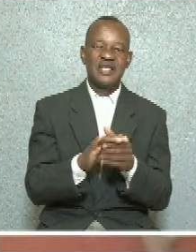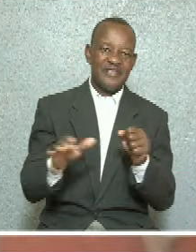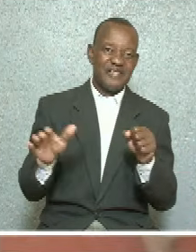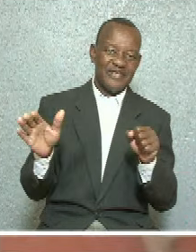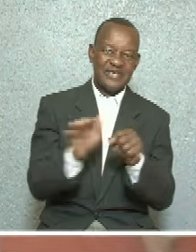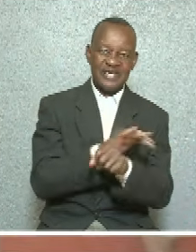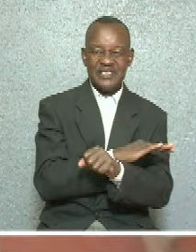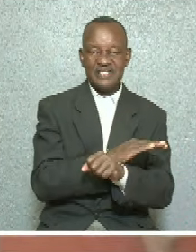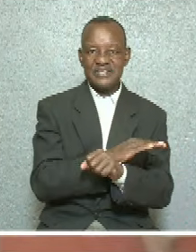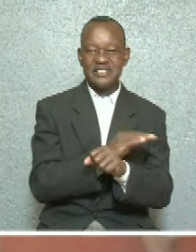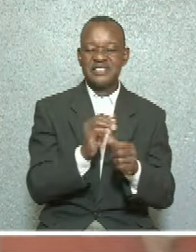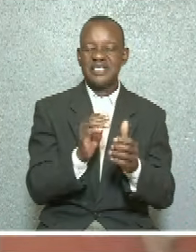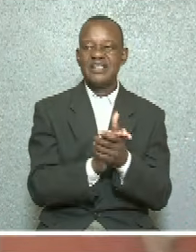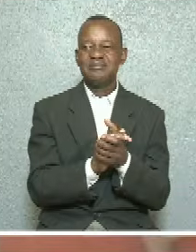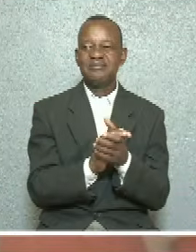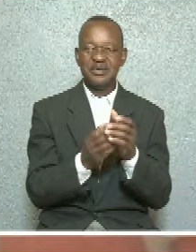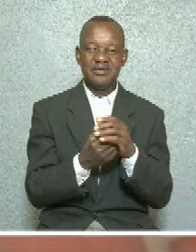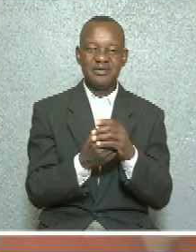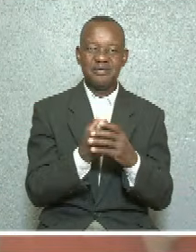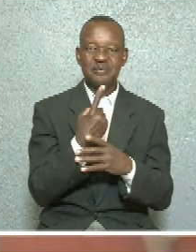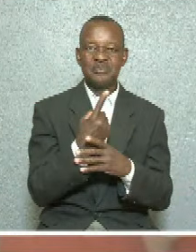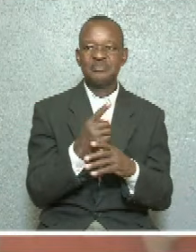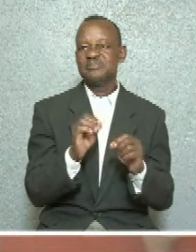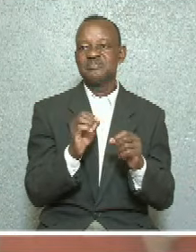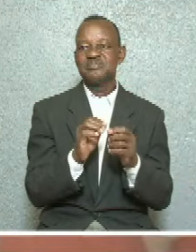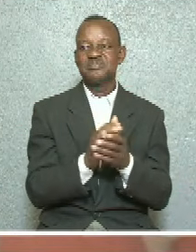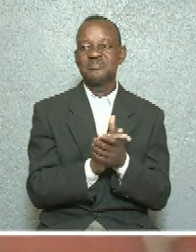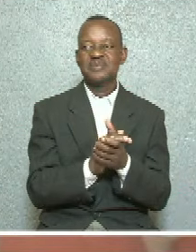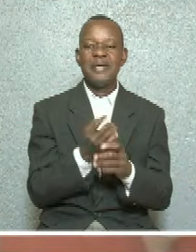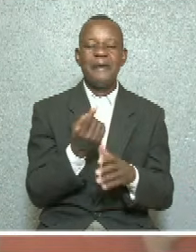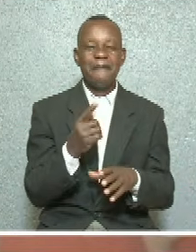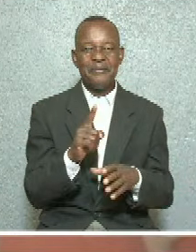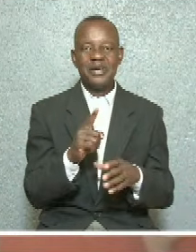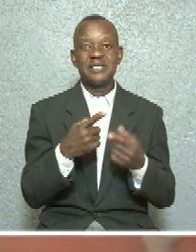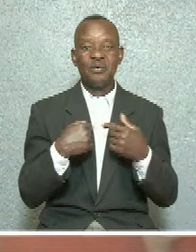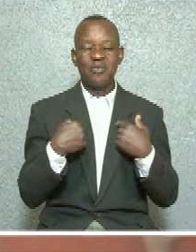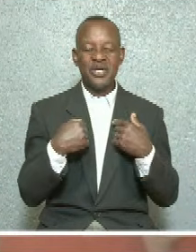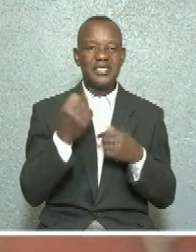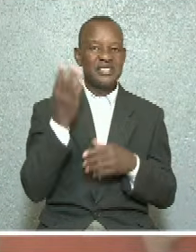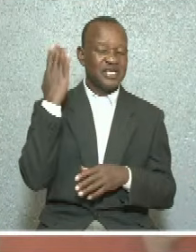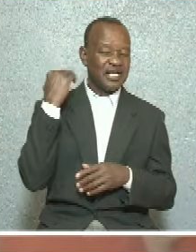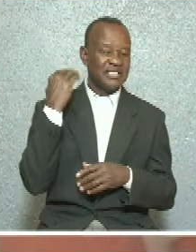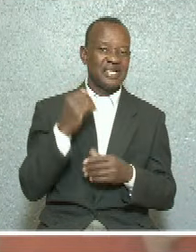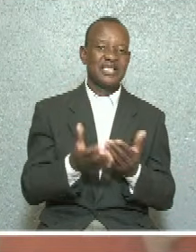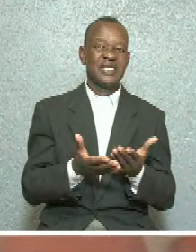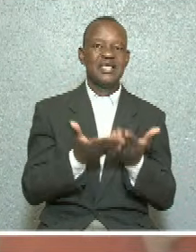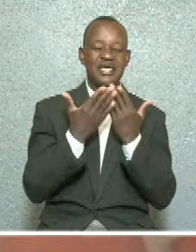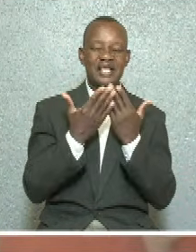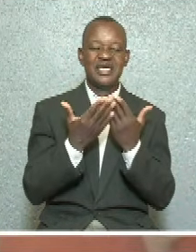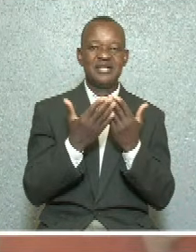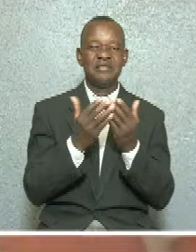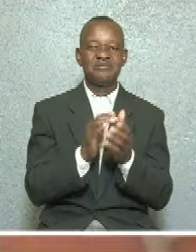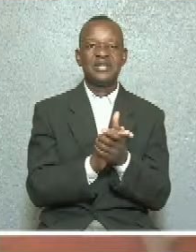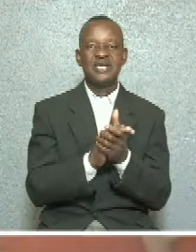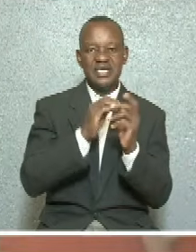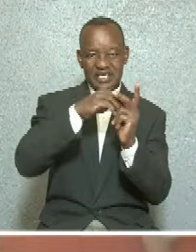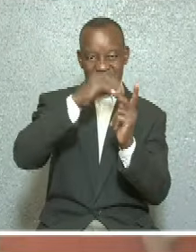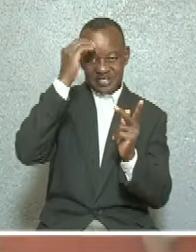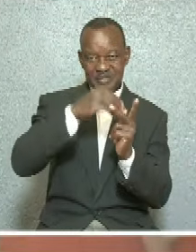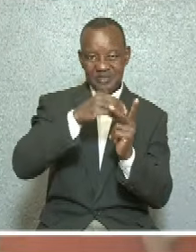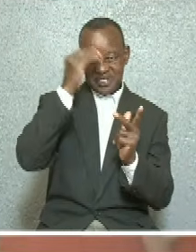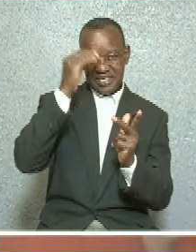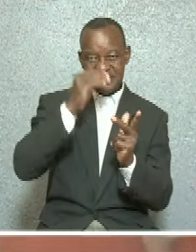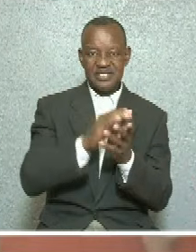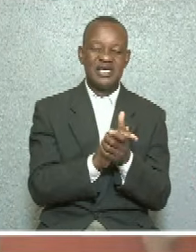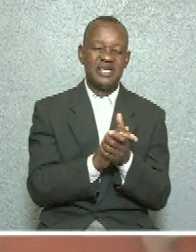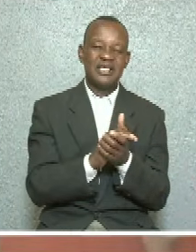doing homework, and then we started helping students study so that they could pass. And when all those learners, about 90-something%